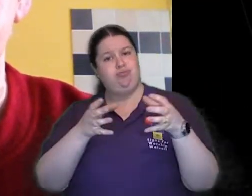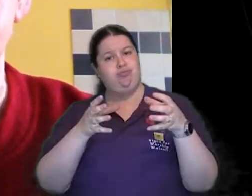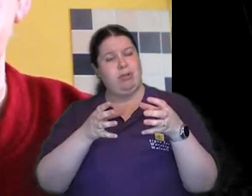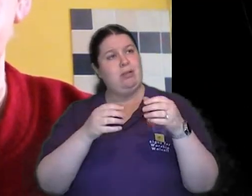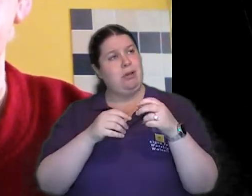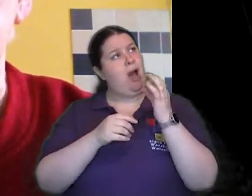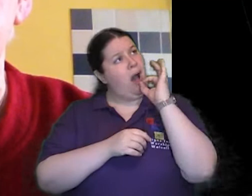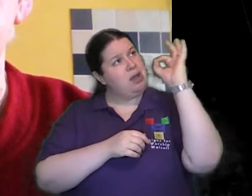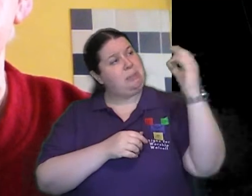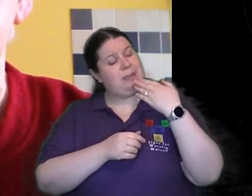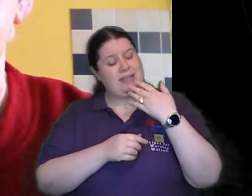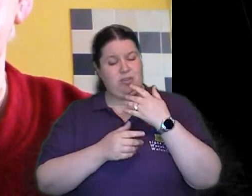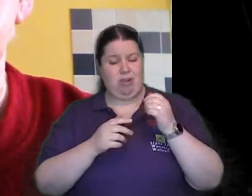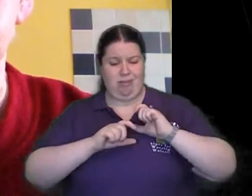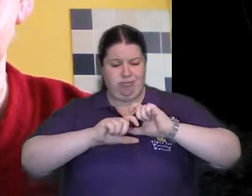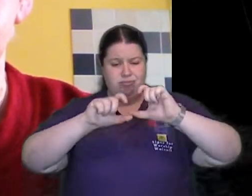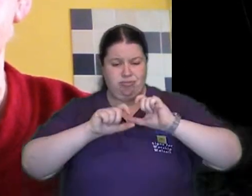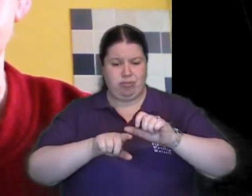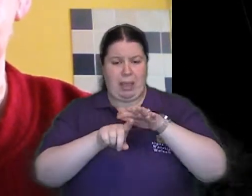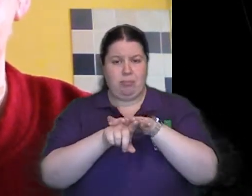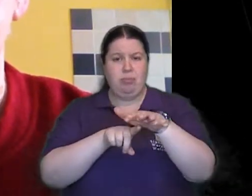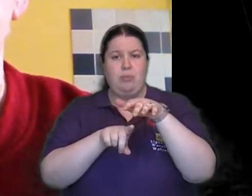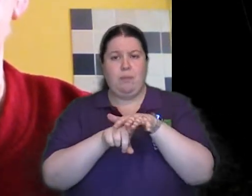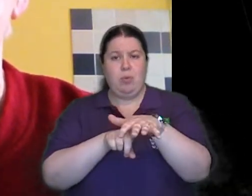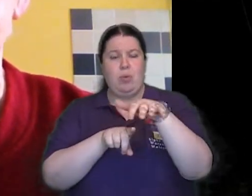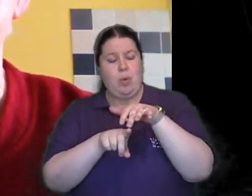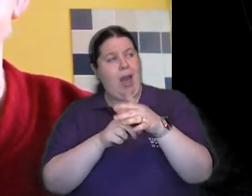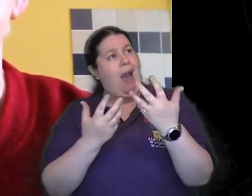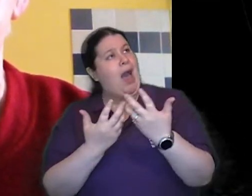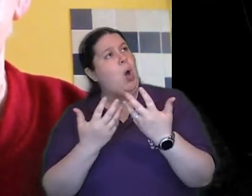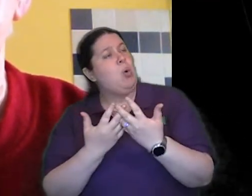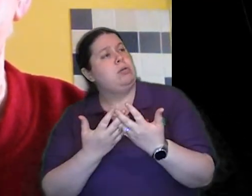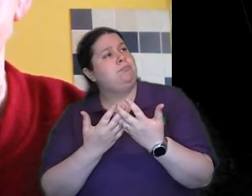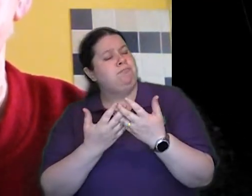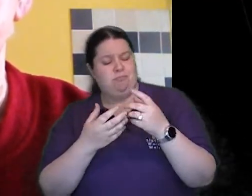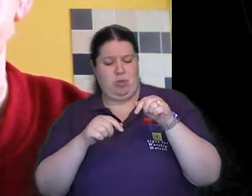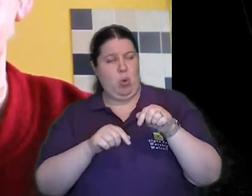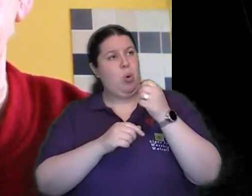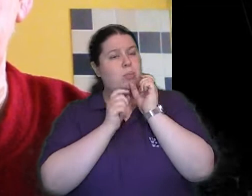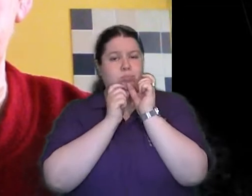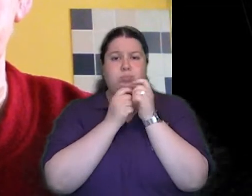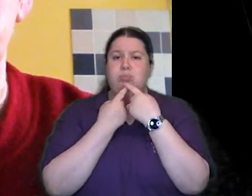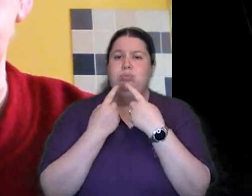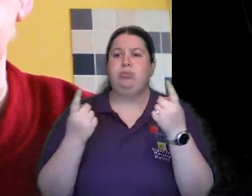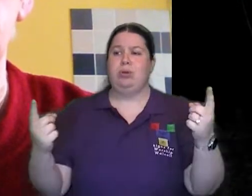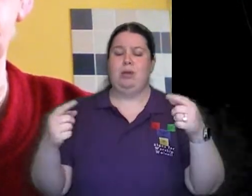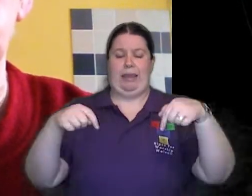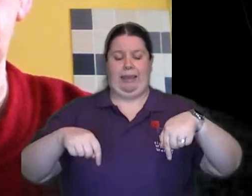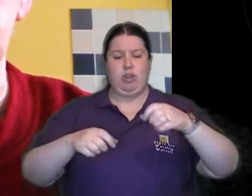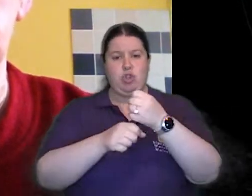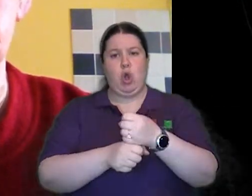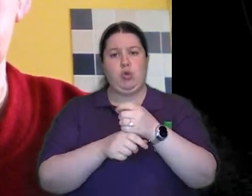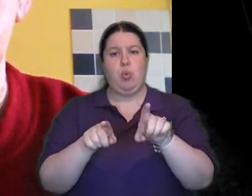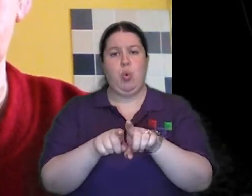St Matthew's and ask that you will continue to inspire them in how best to share your message to the congregation and